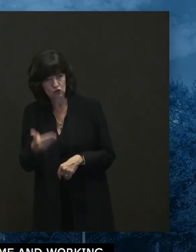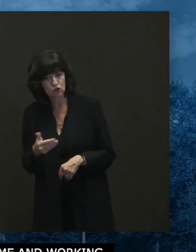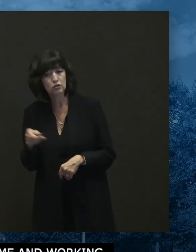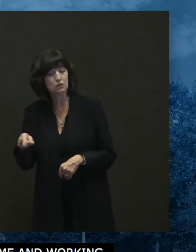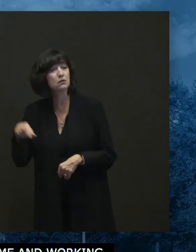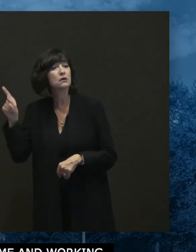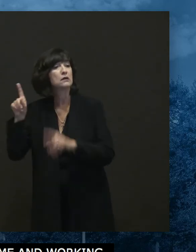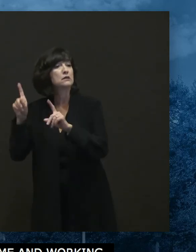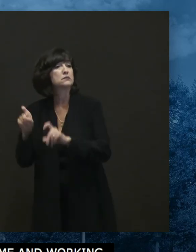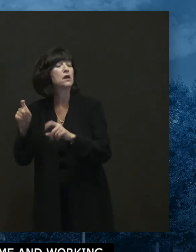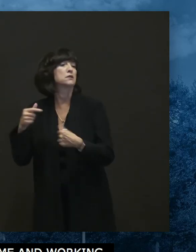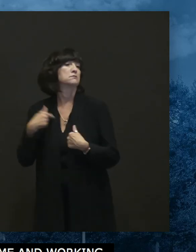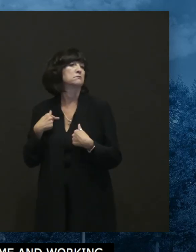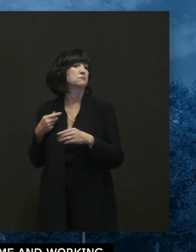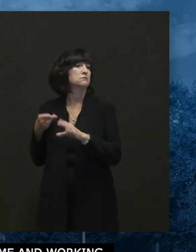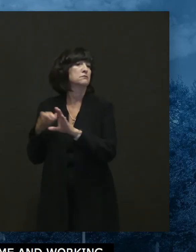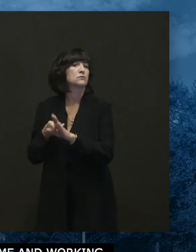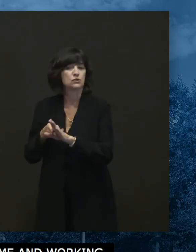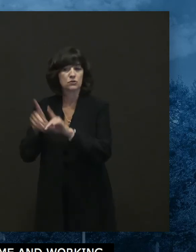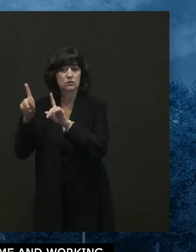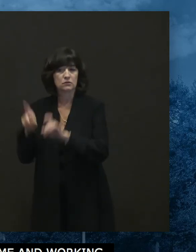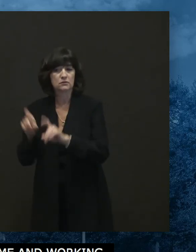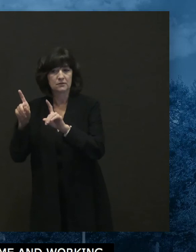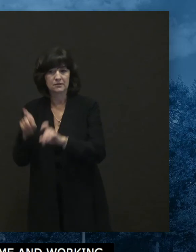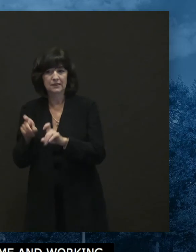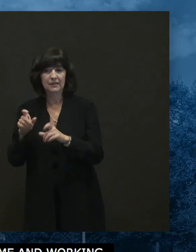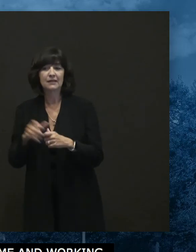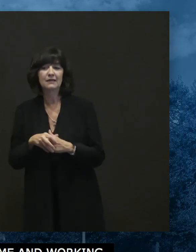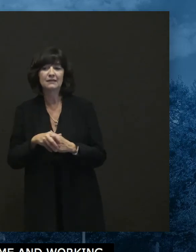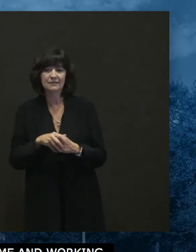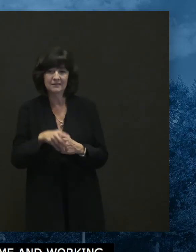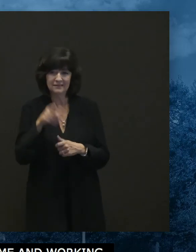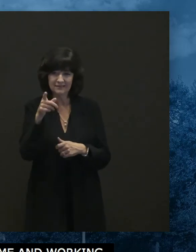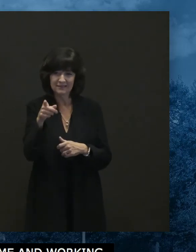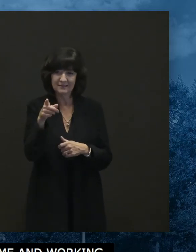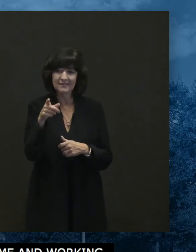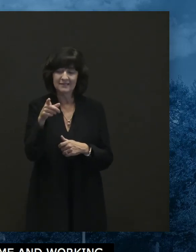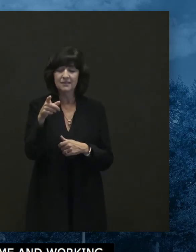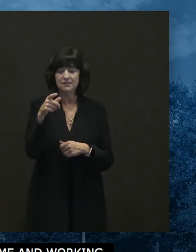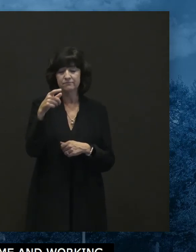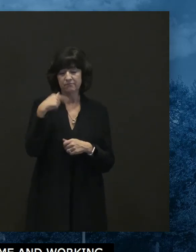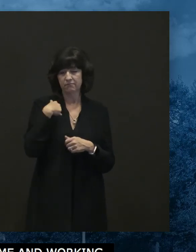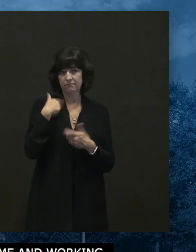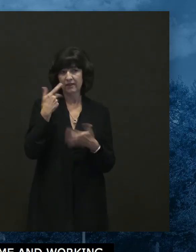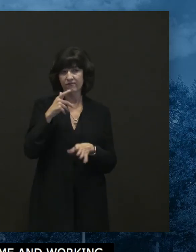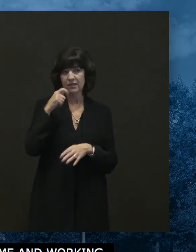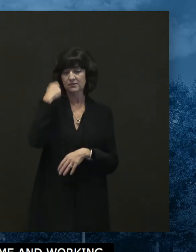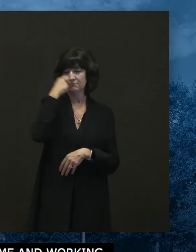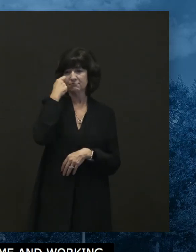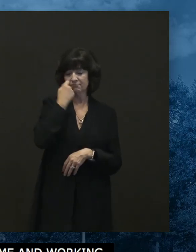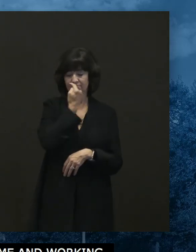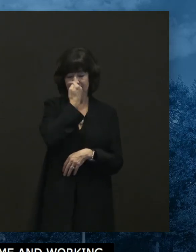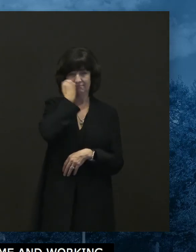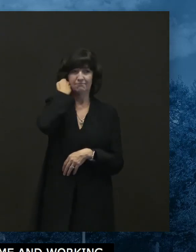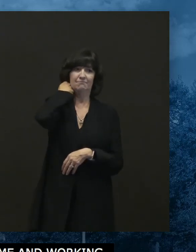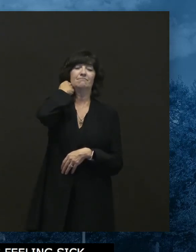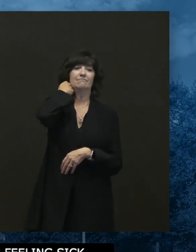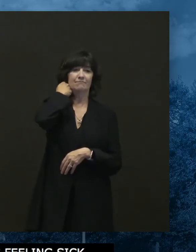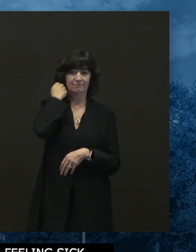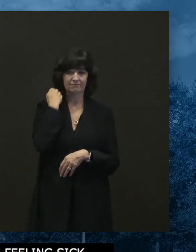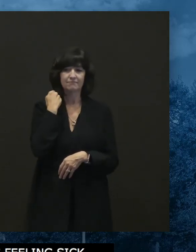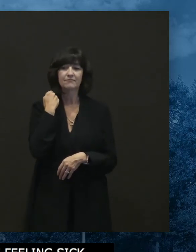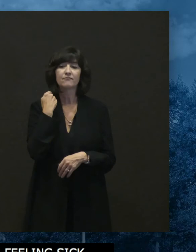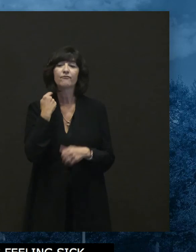One of those nasal swabs where they went back into my throat, I felt like to get that. So that was the first time